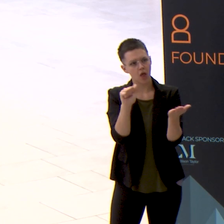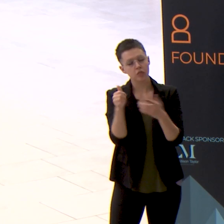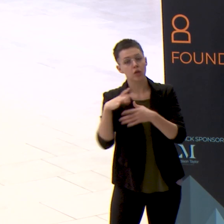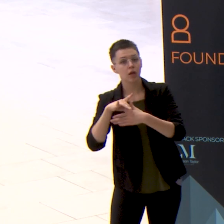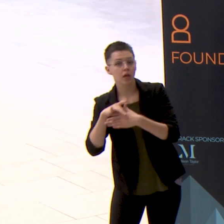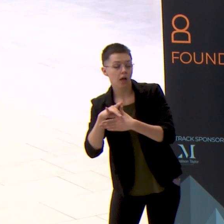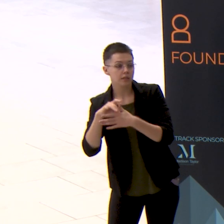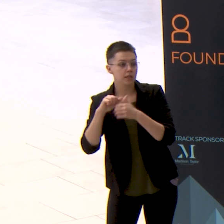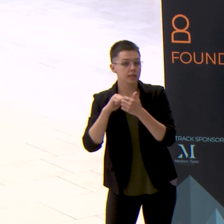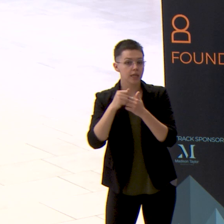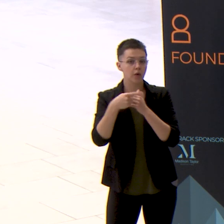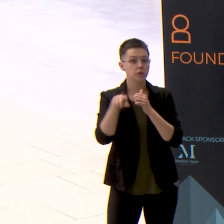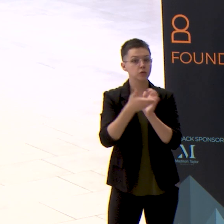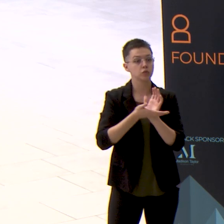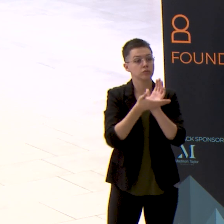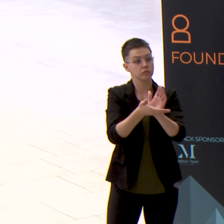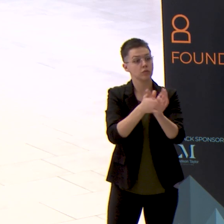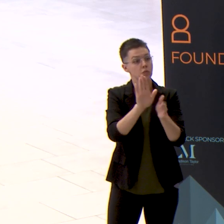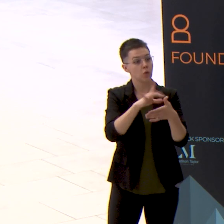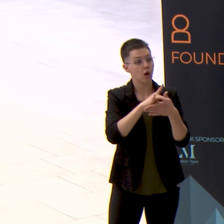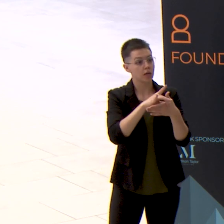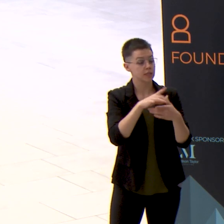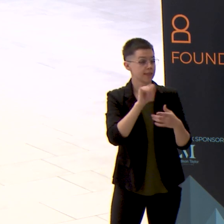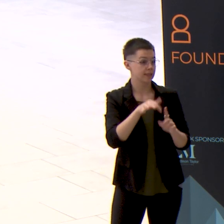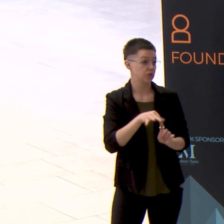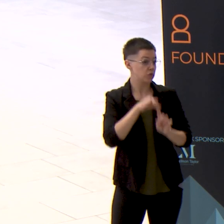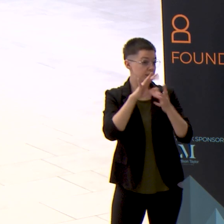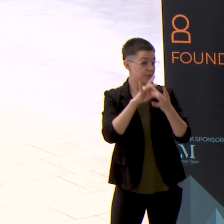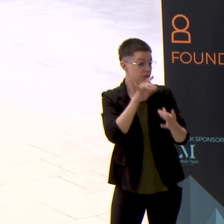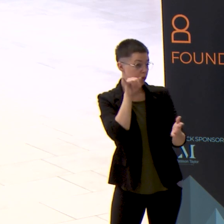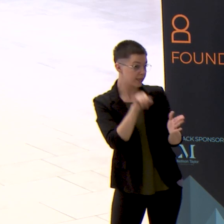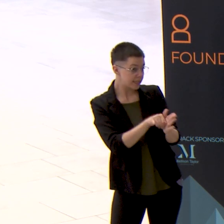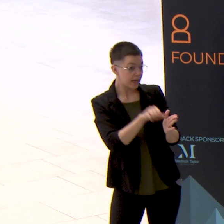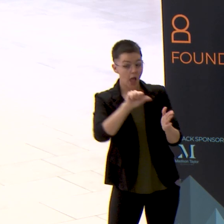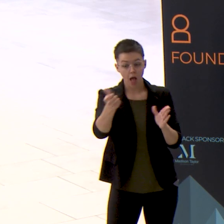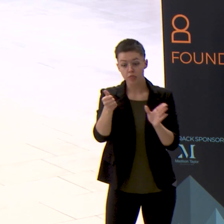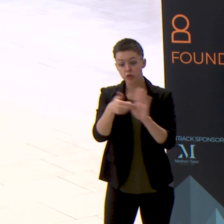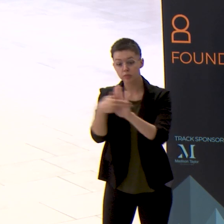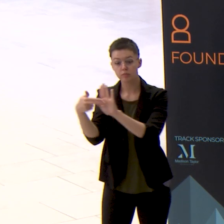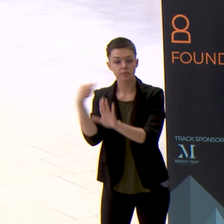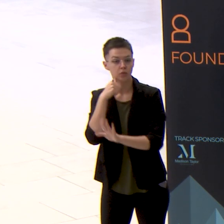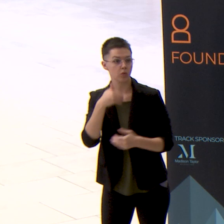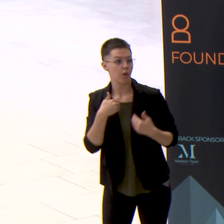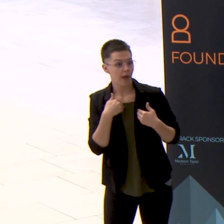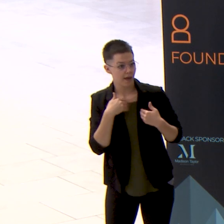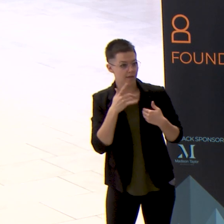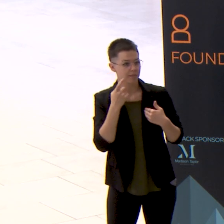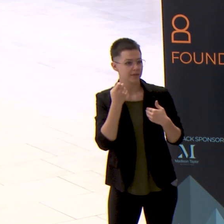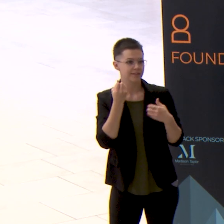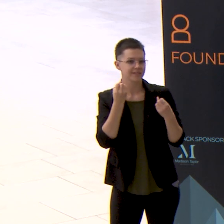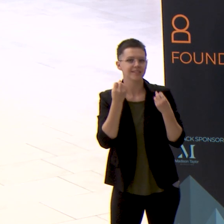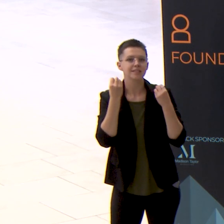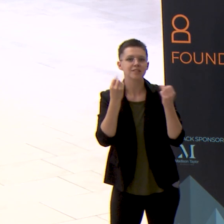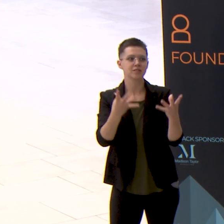or the way that you present it that are uniquely tied to your identity that other groups don't have? Like, I mean, there's a gazillion mom groups out